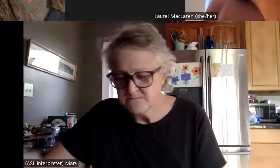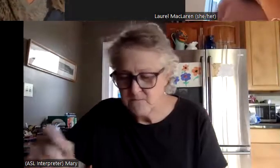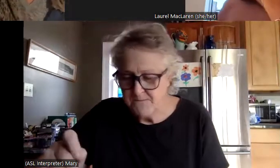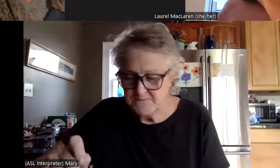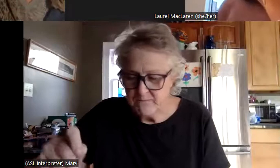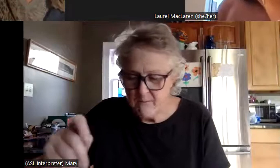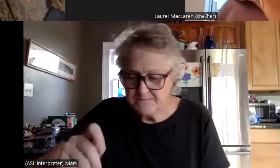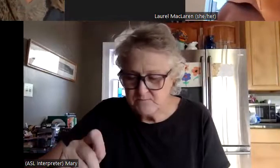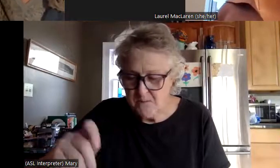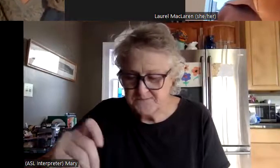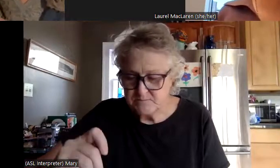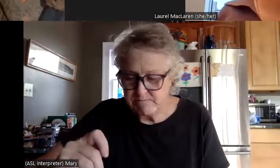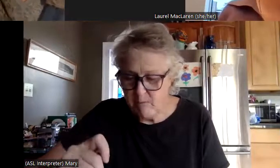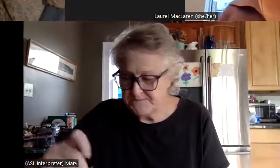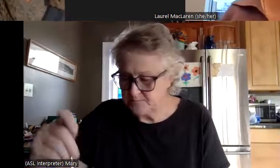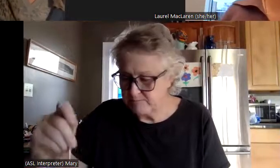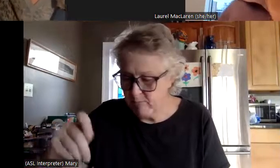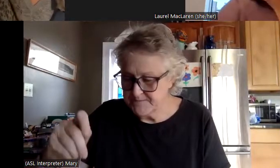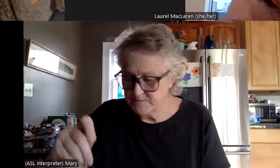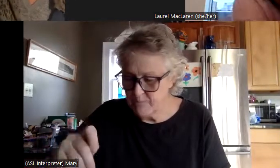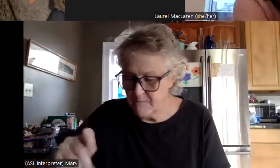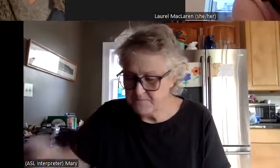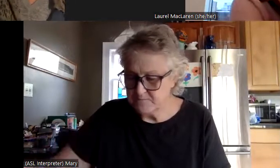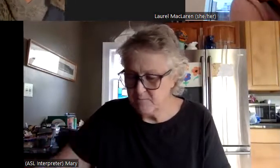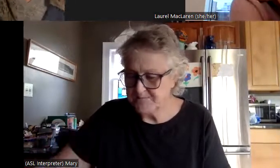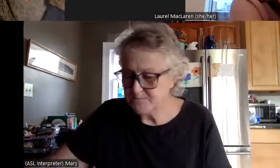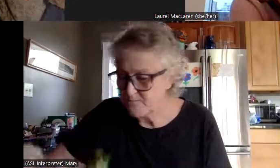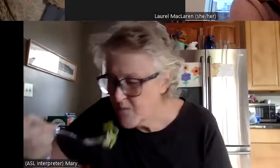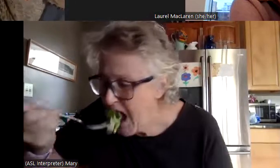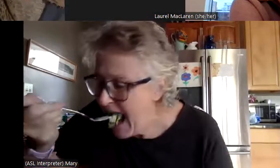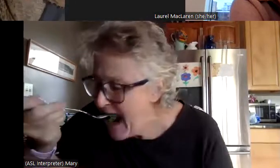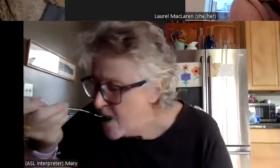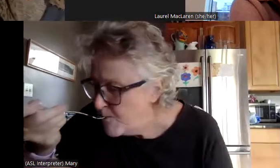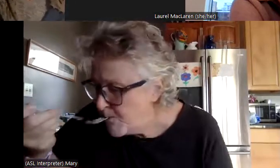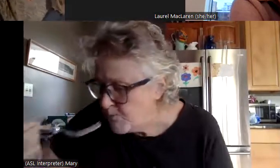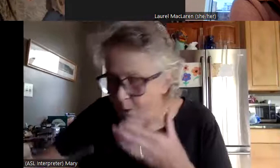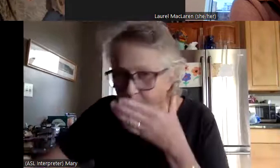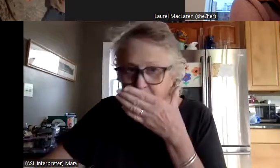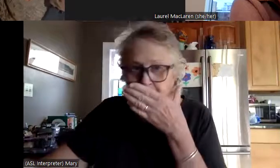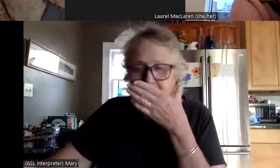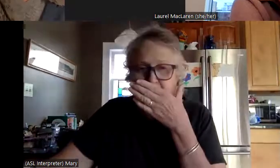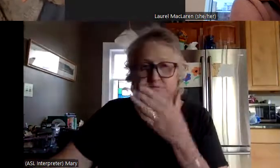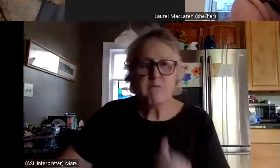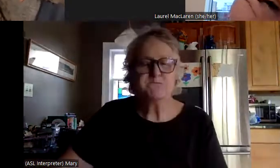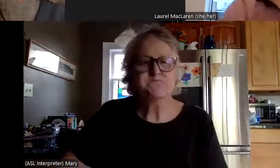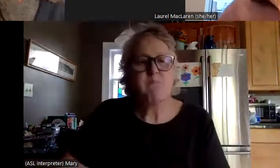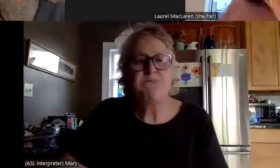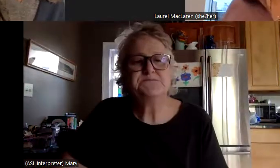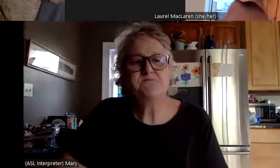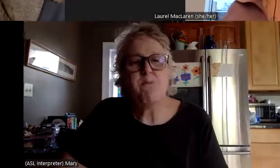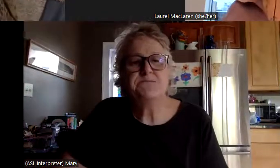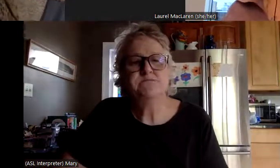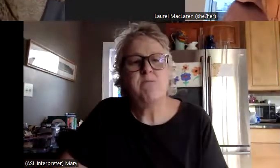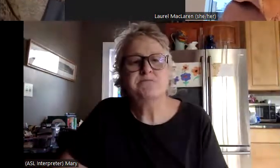now? Well, my head feels a little. I'm supposed to turn my head. Like, do